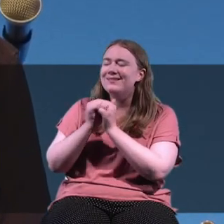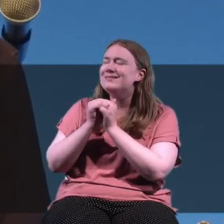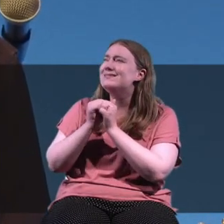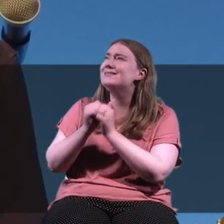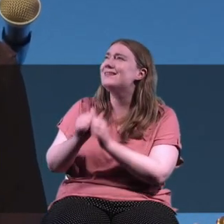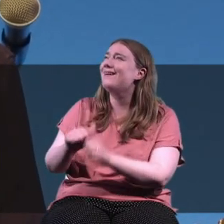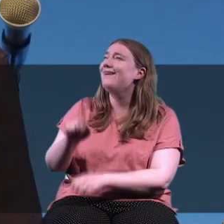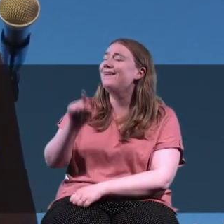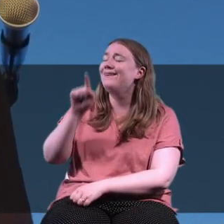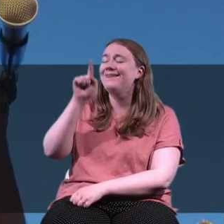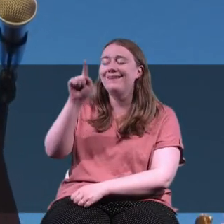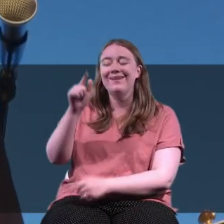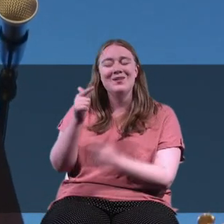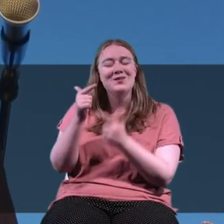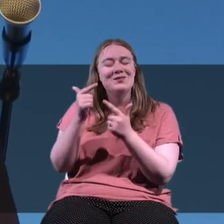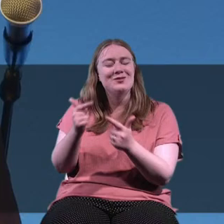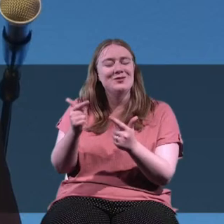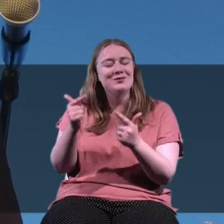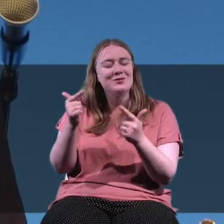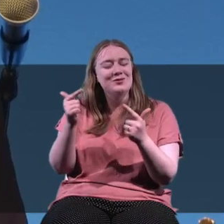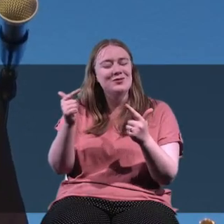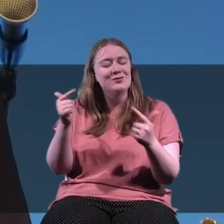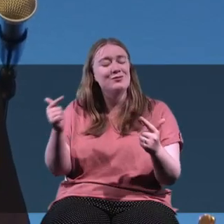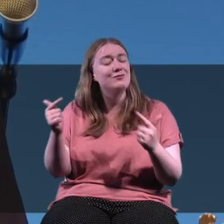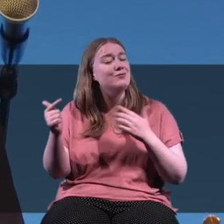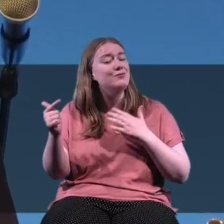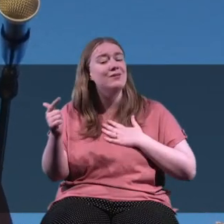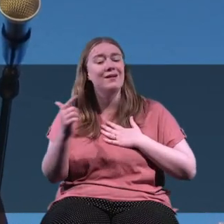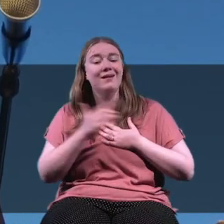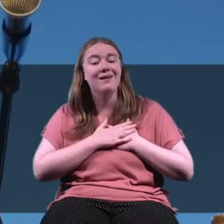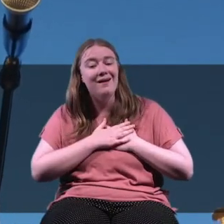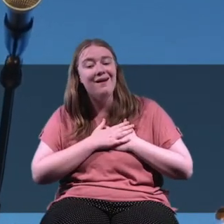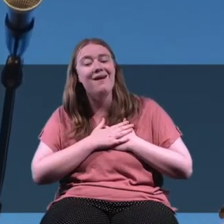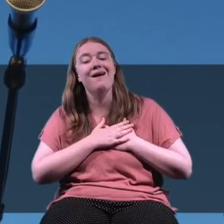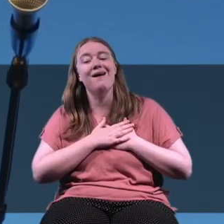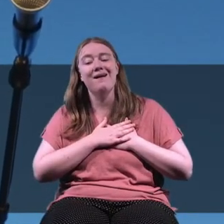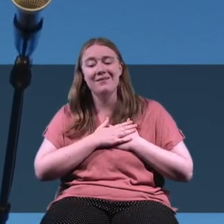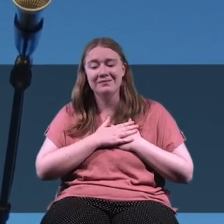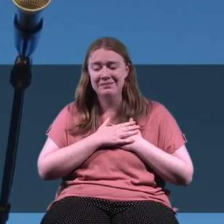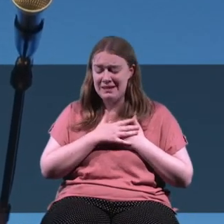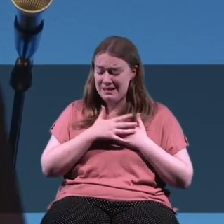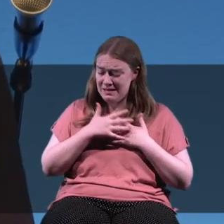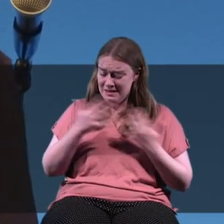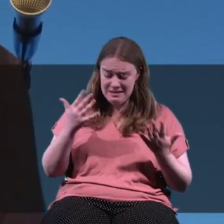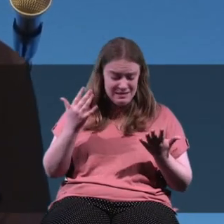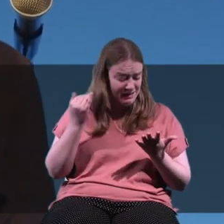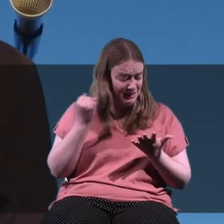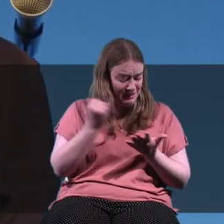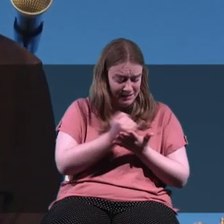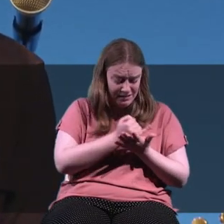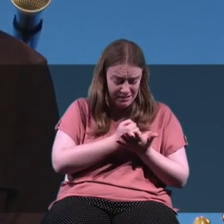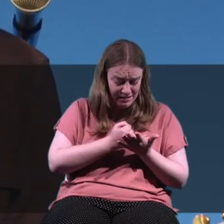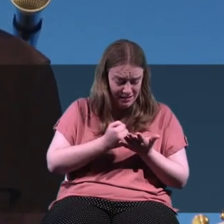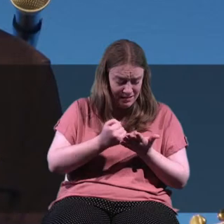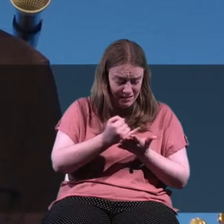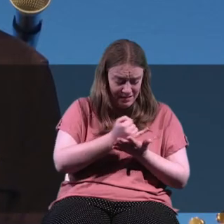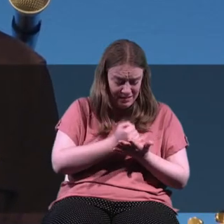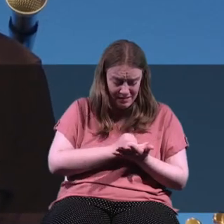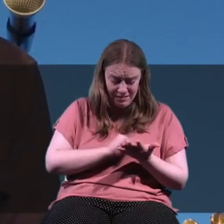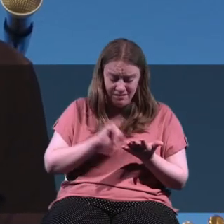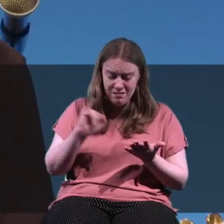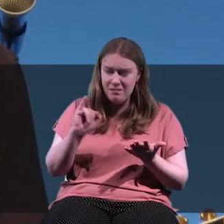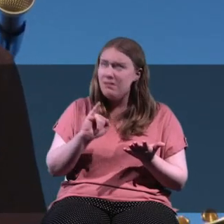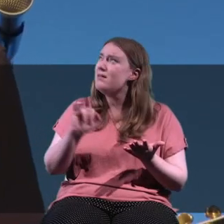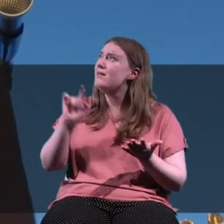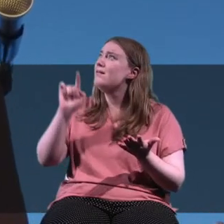the sake of your great love. Wash